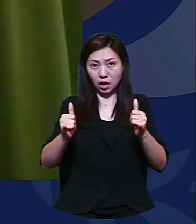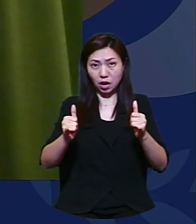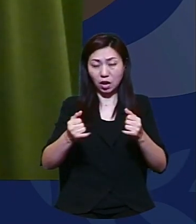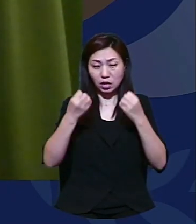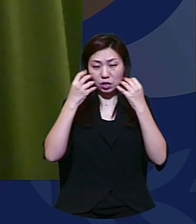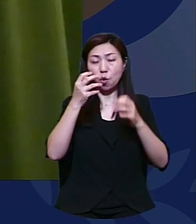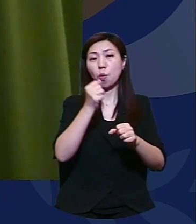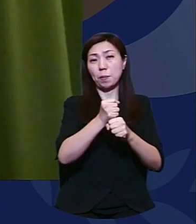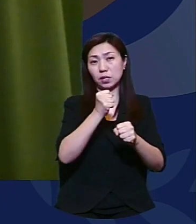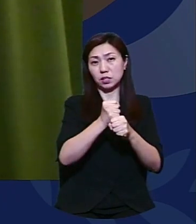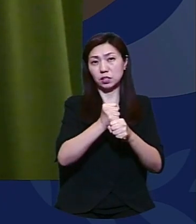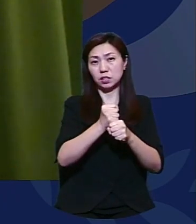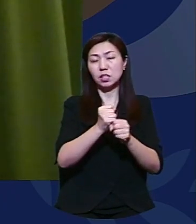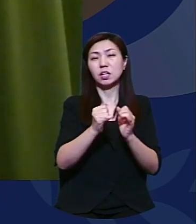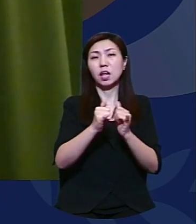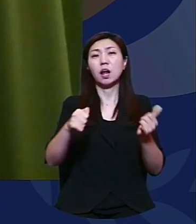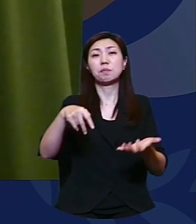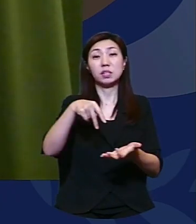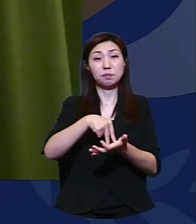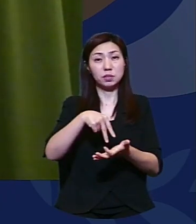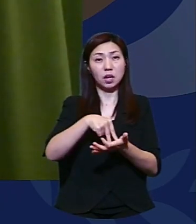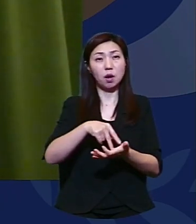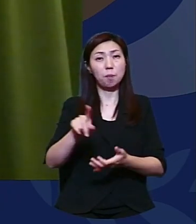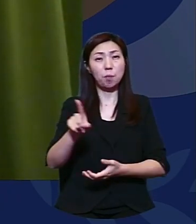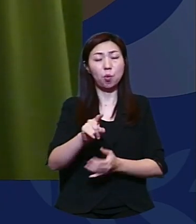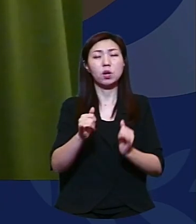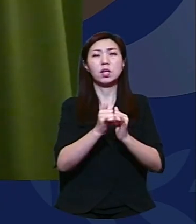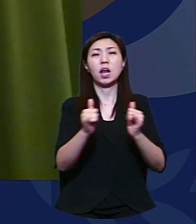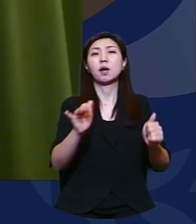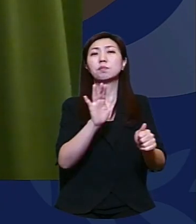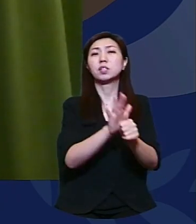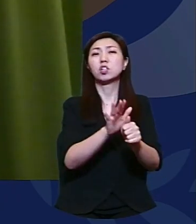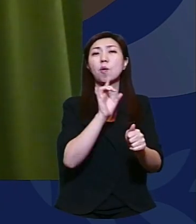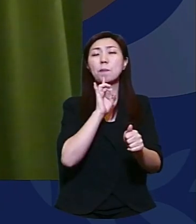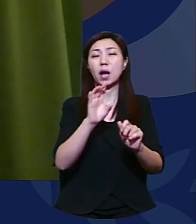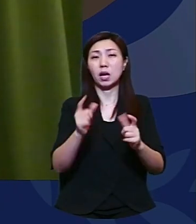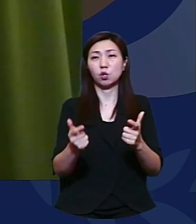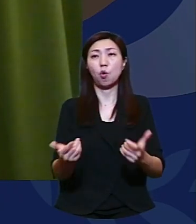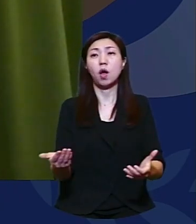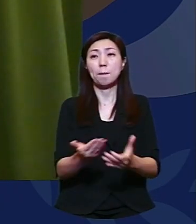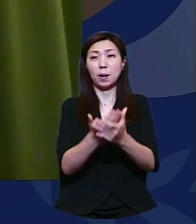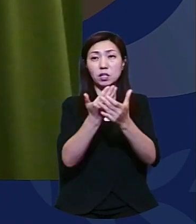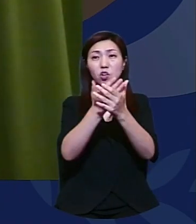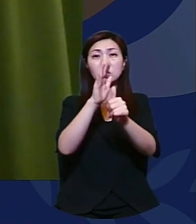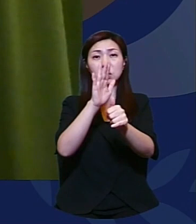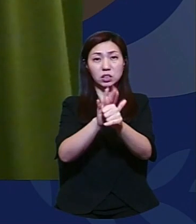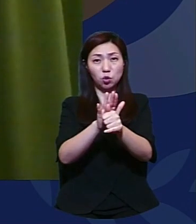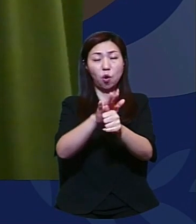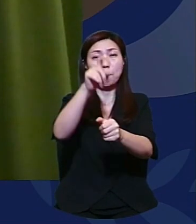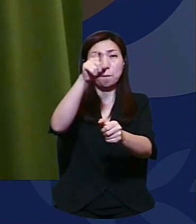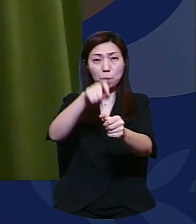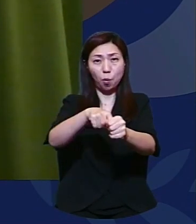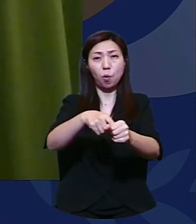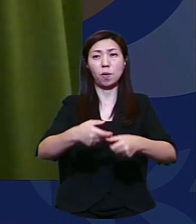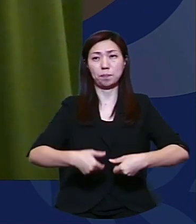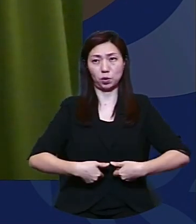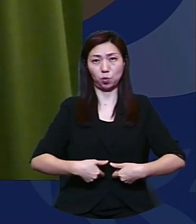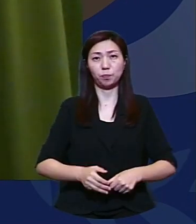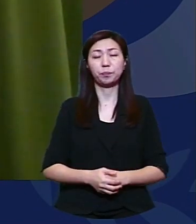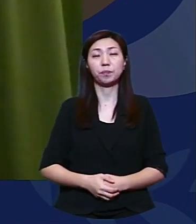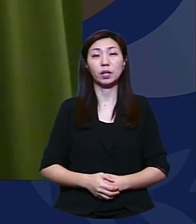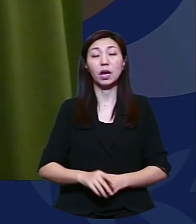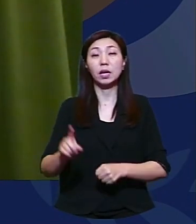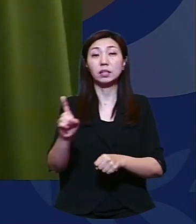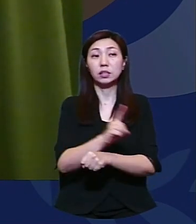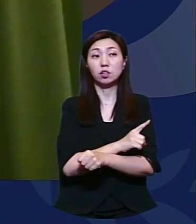helping people progress beyond assistance, where do we start to make a dent in the world's digital investment needs? How do we know, for example,